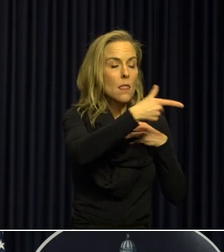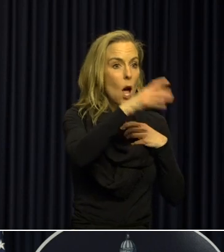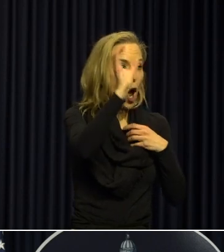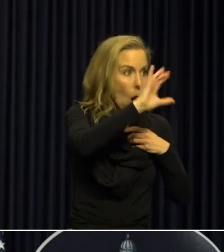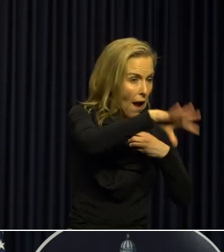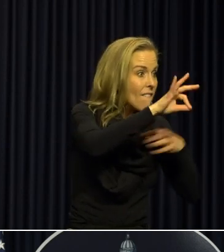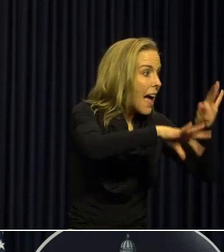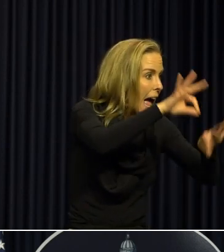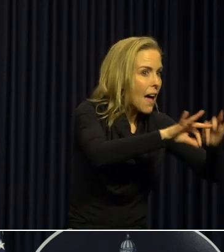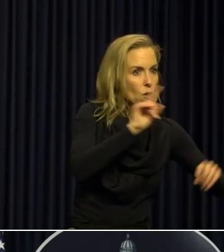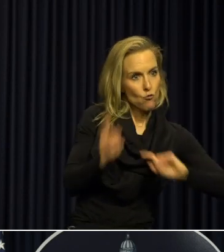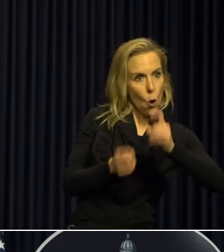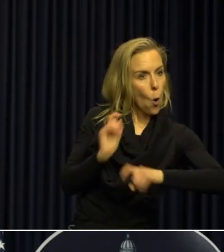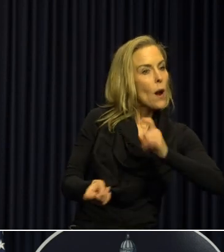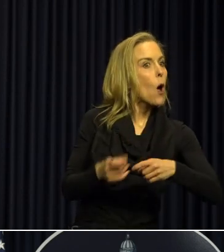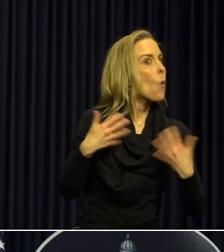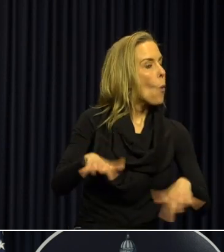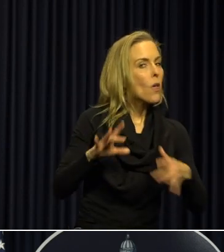together.